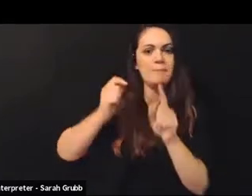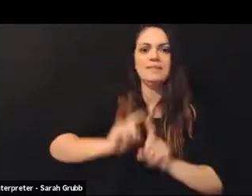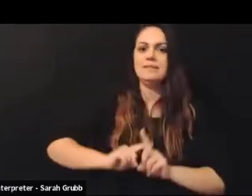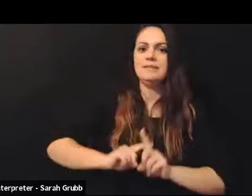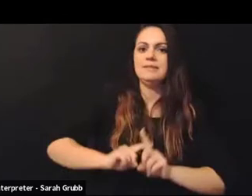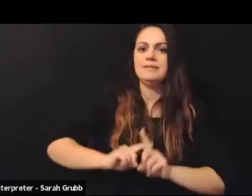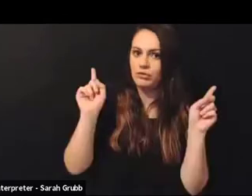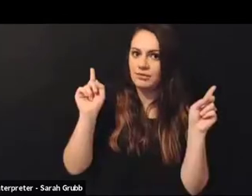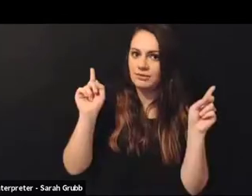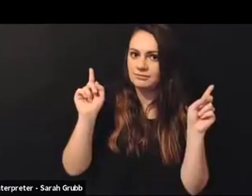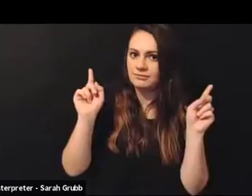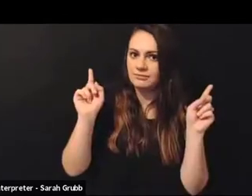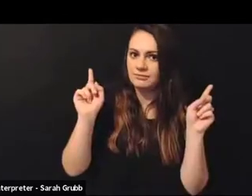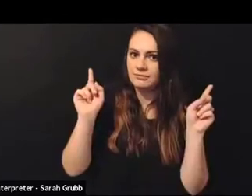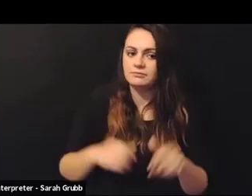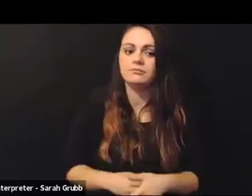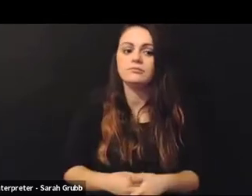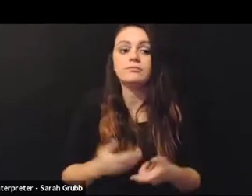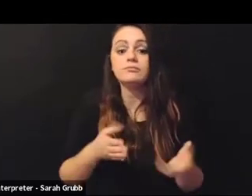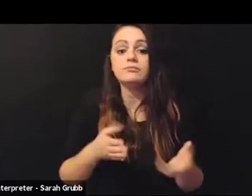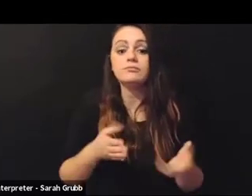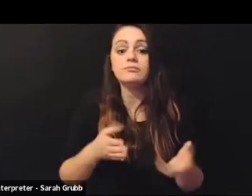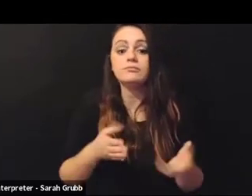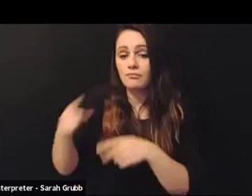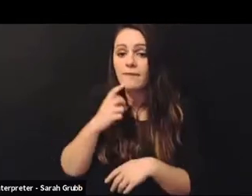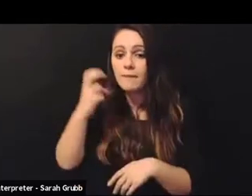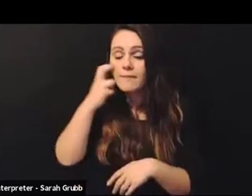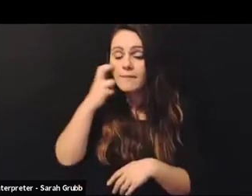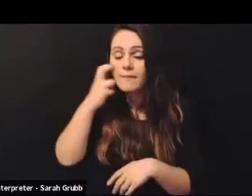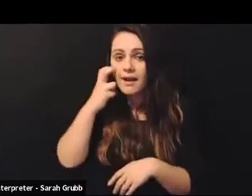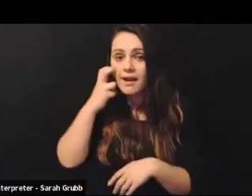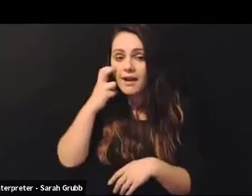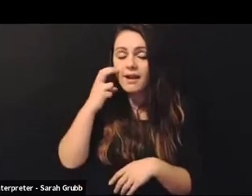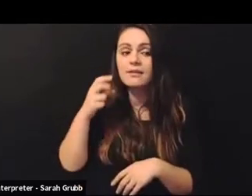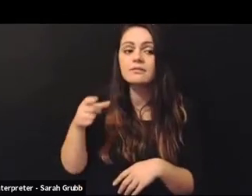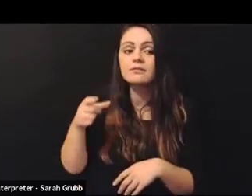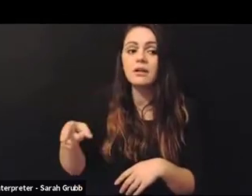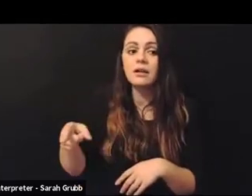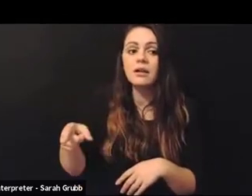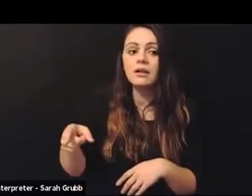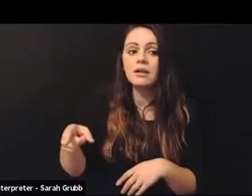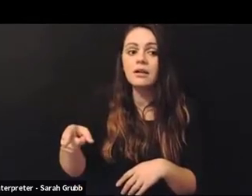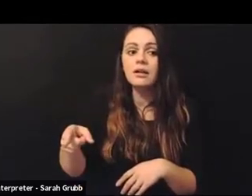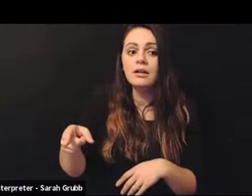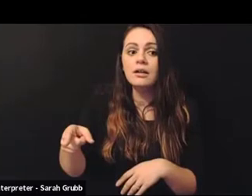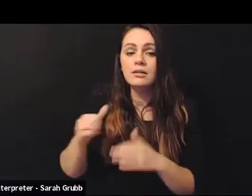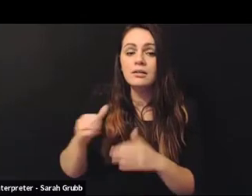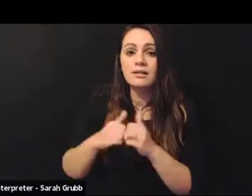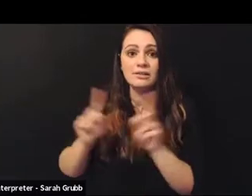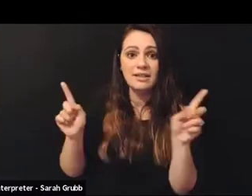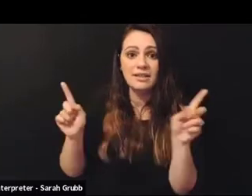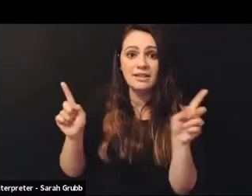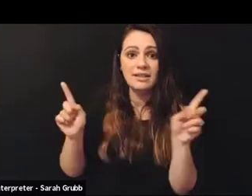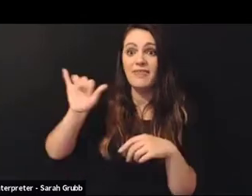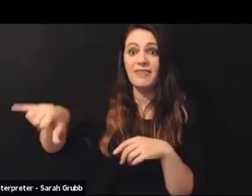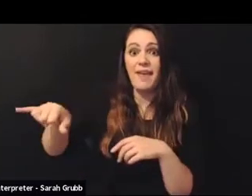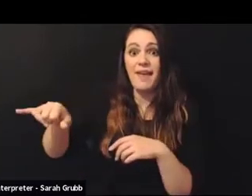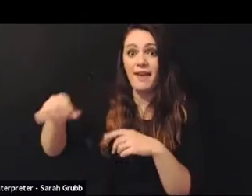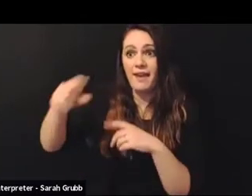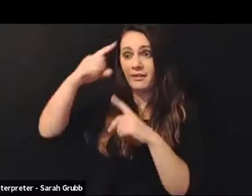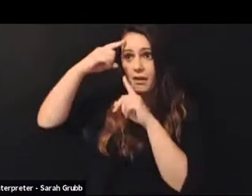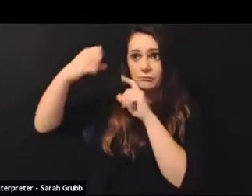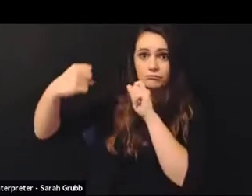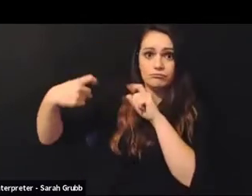Now, for someone who's deafblind, the difference is the sensory input is either missing,